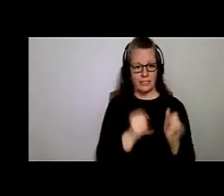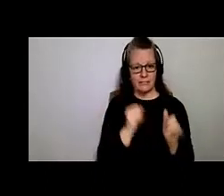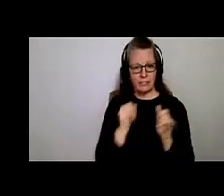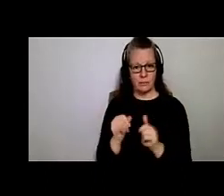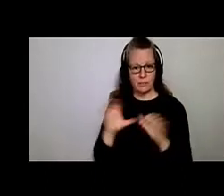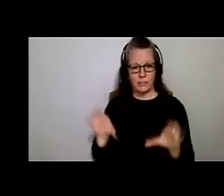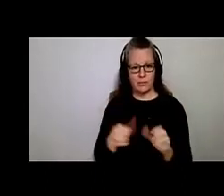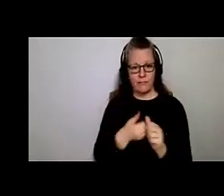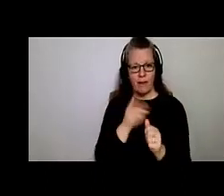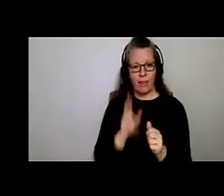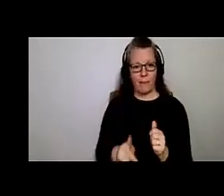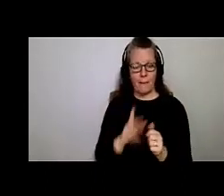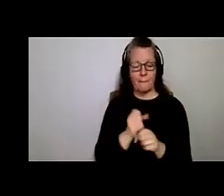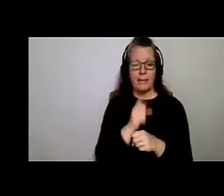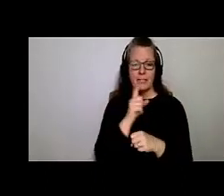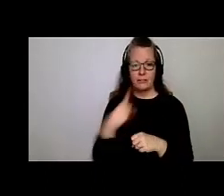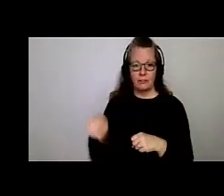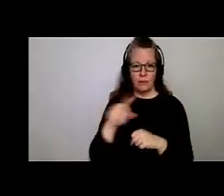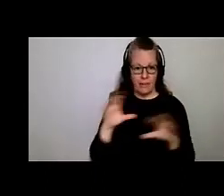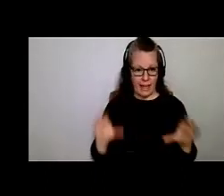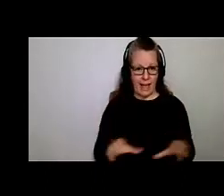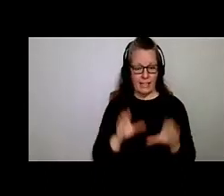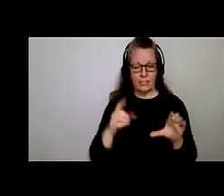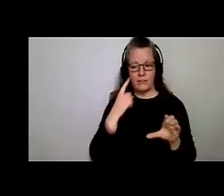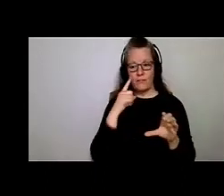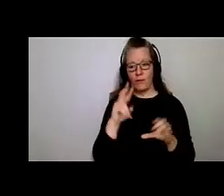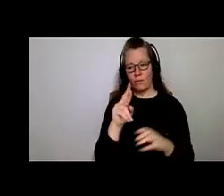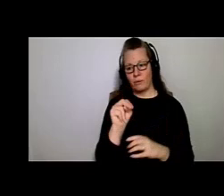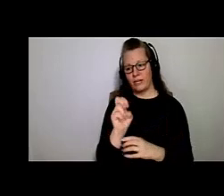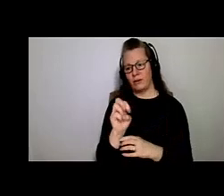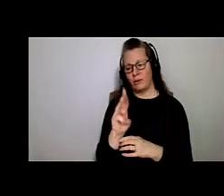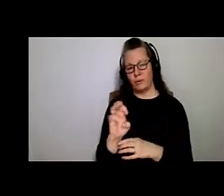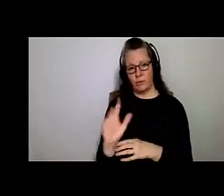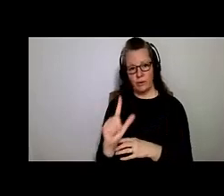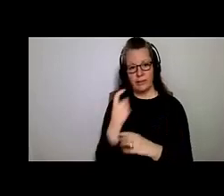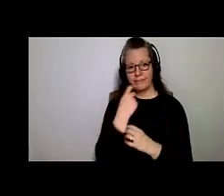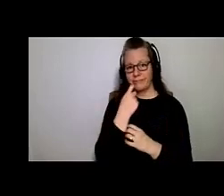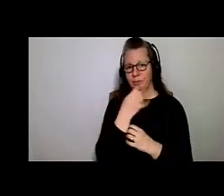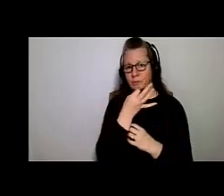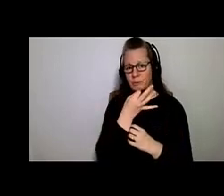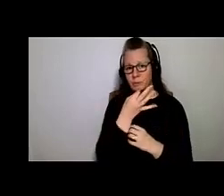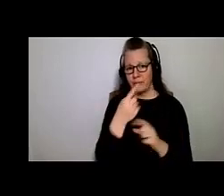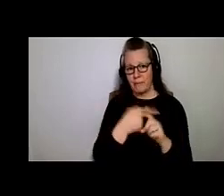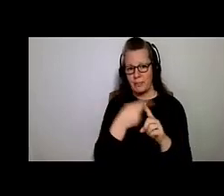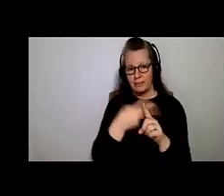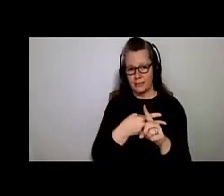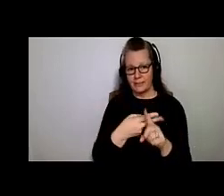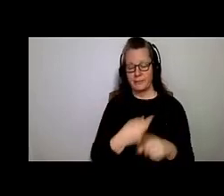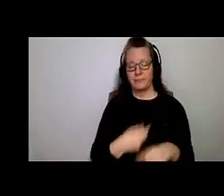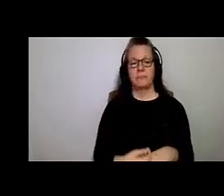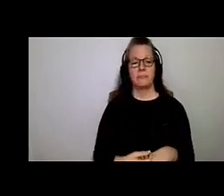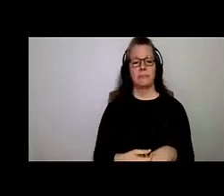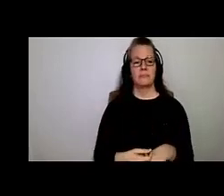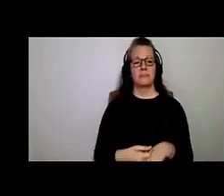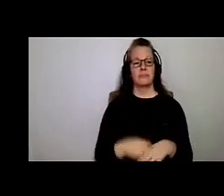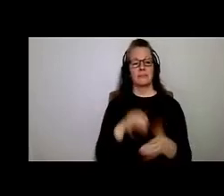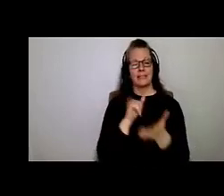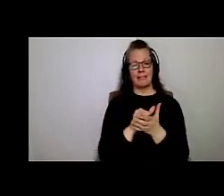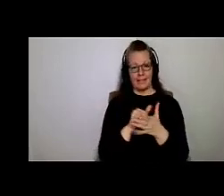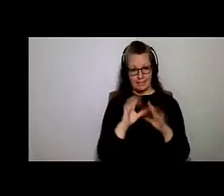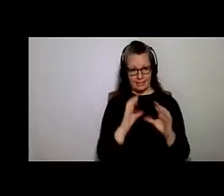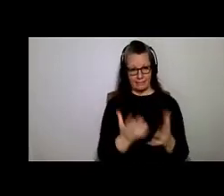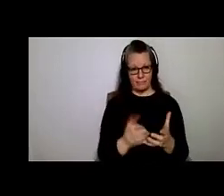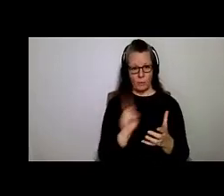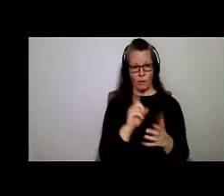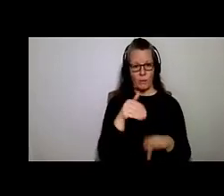follow-up and make sure that they take action on their renewals here in the coming months. So that is the phase that we're at now,